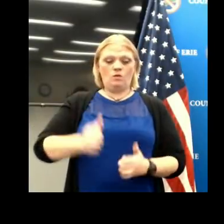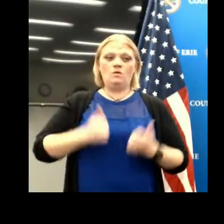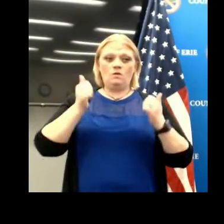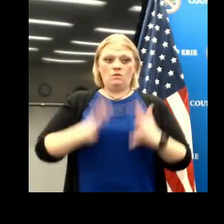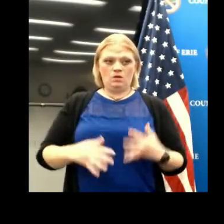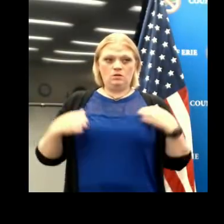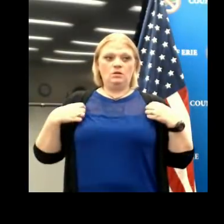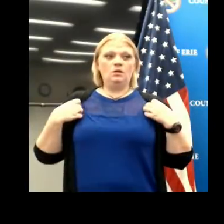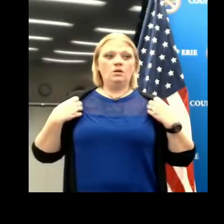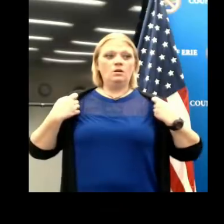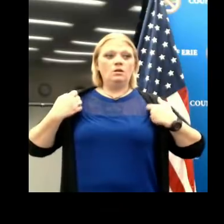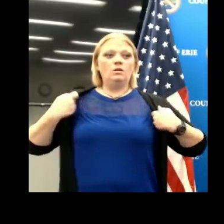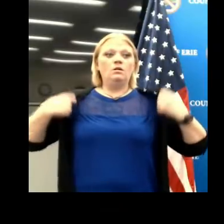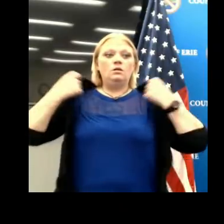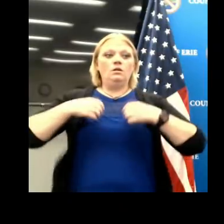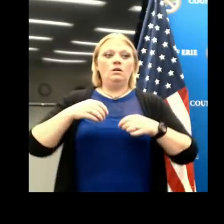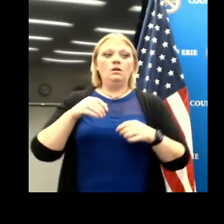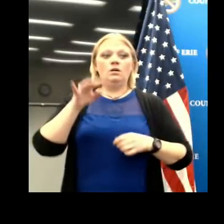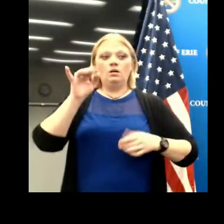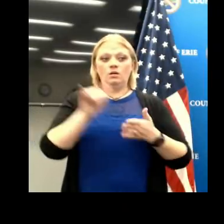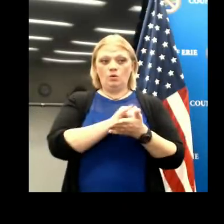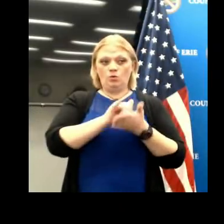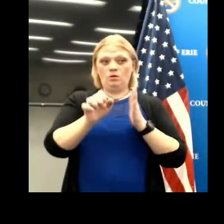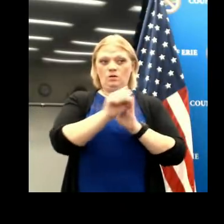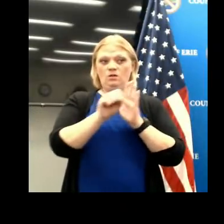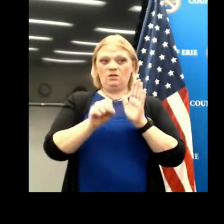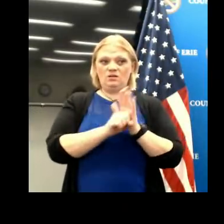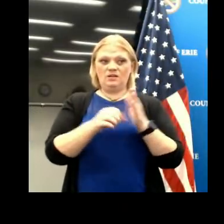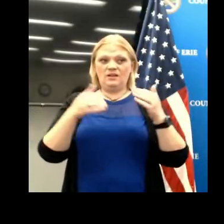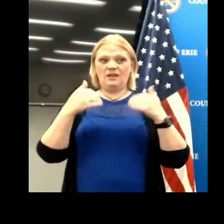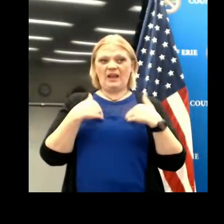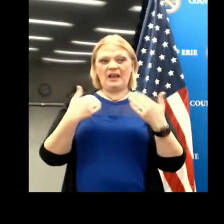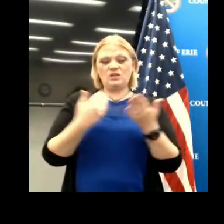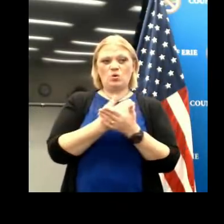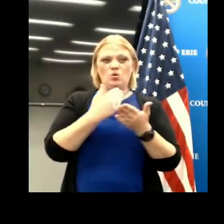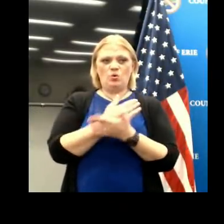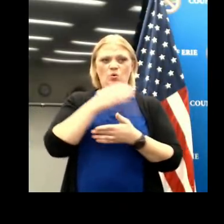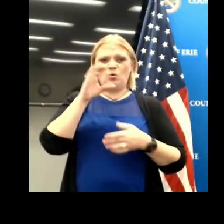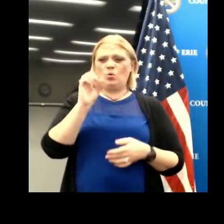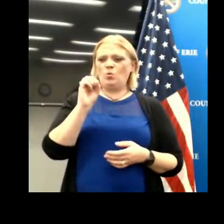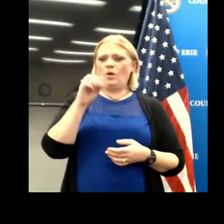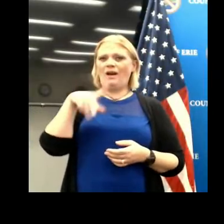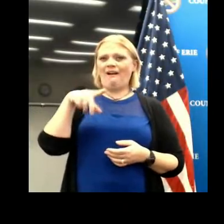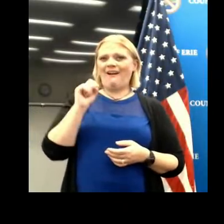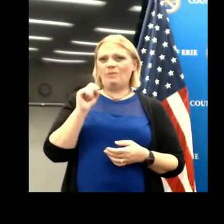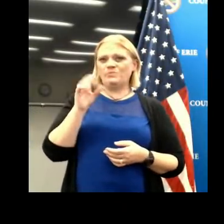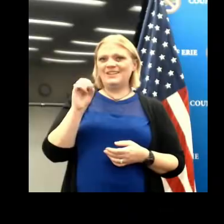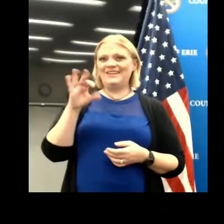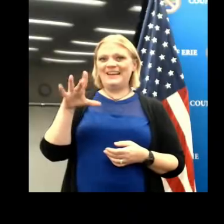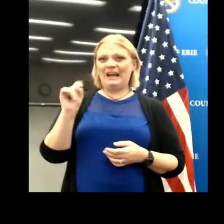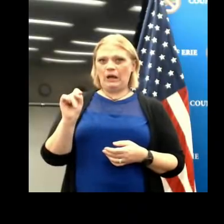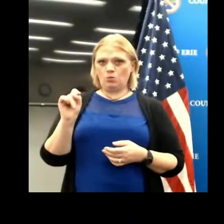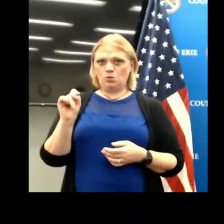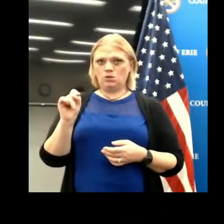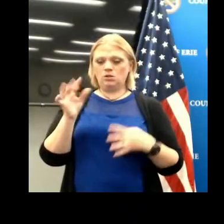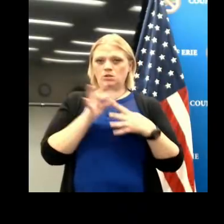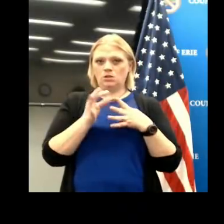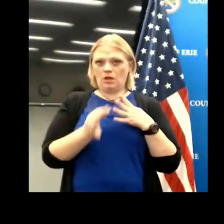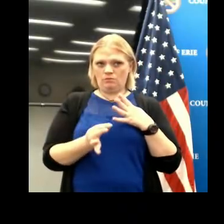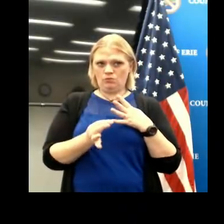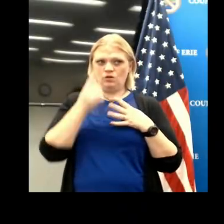York State is getting a new opt-out of quarantine, a get-out-of-jail option for people who do travel out of